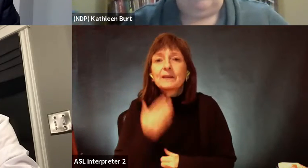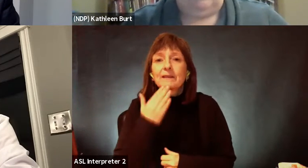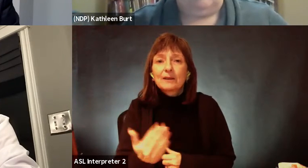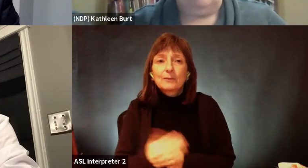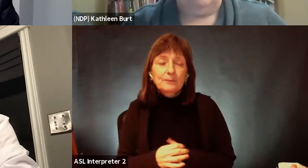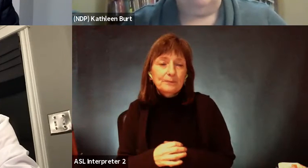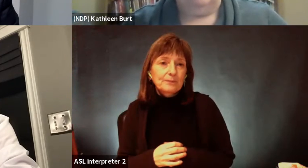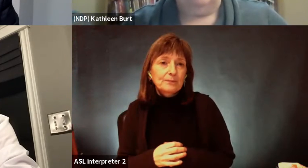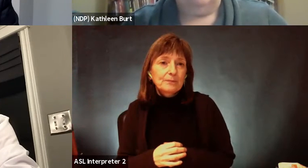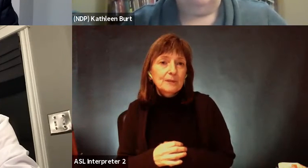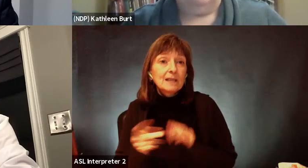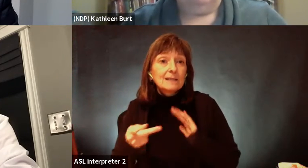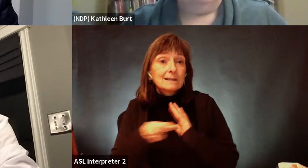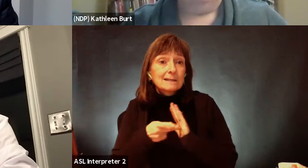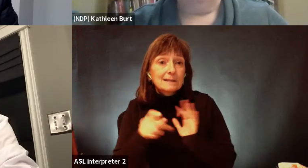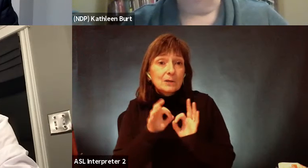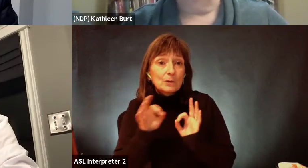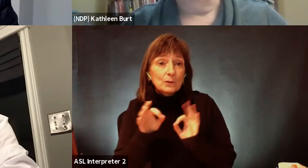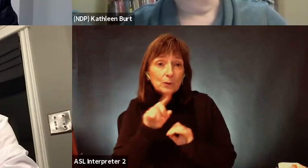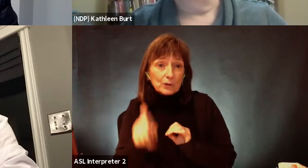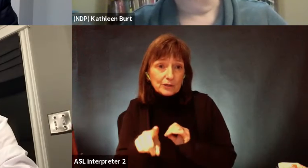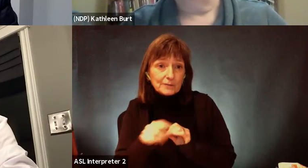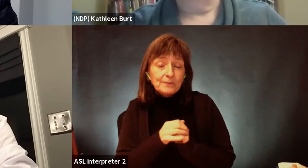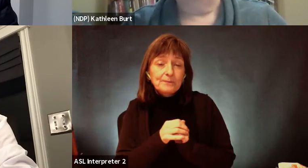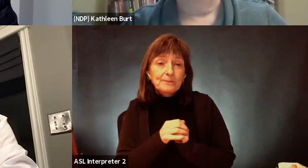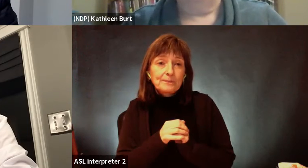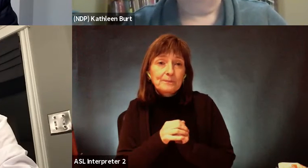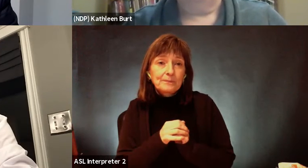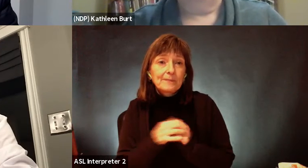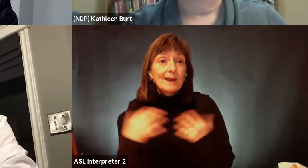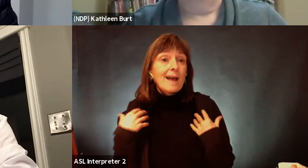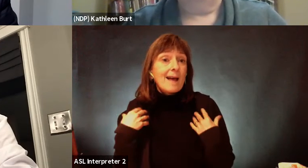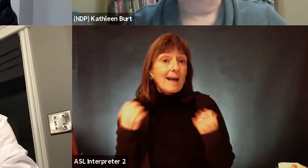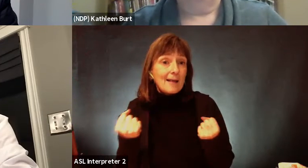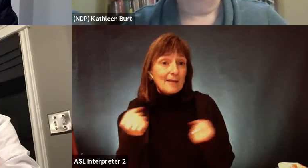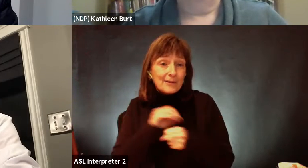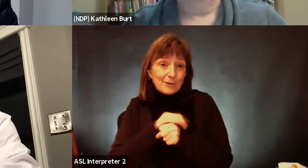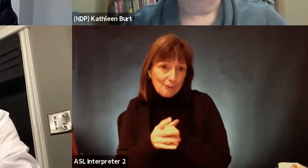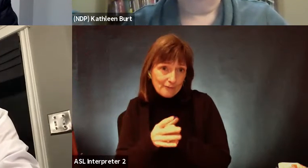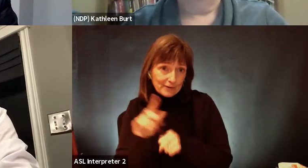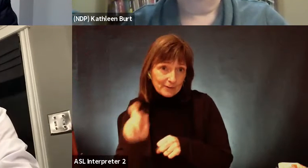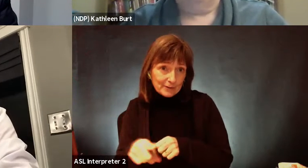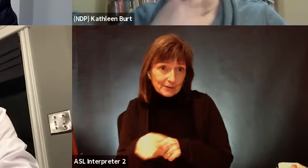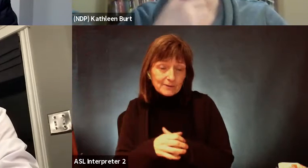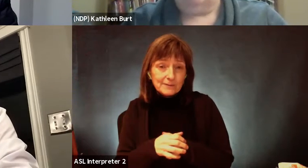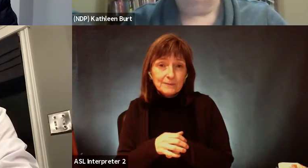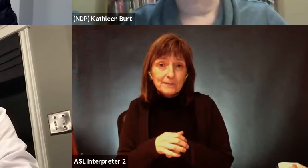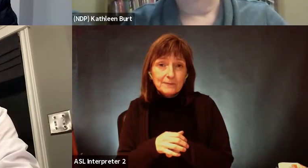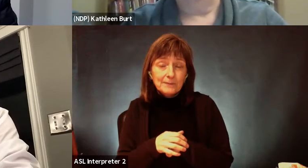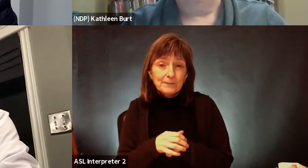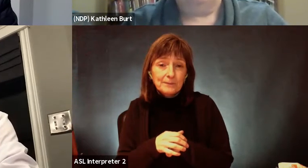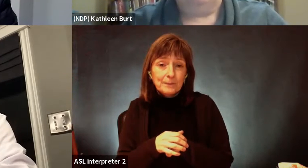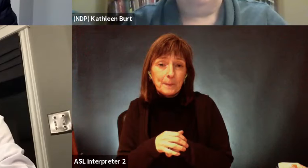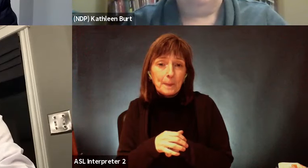Now for the second question. It's health and COVID-19 related, obviously. What do